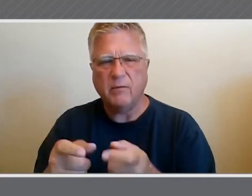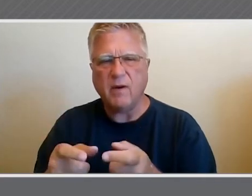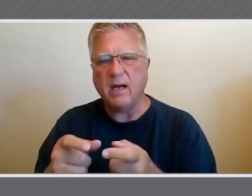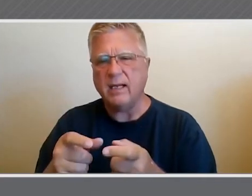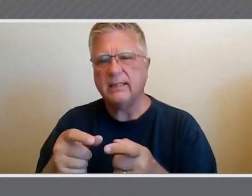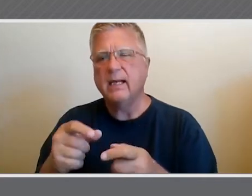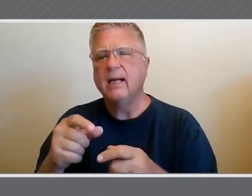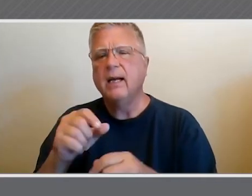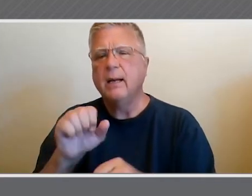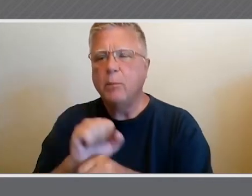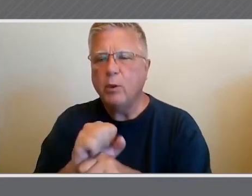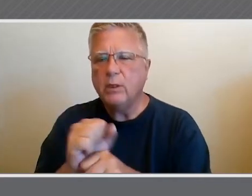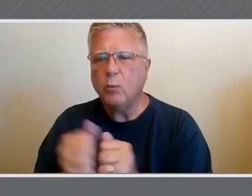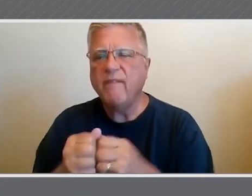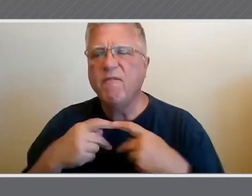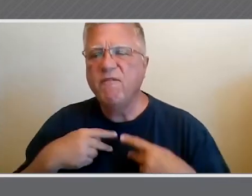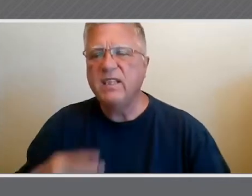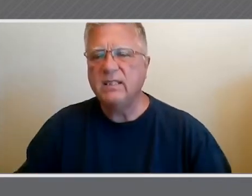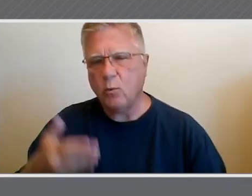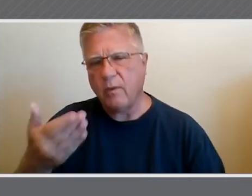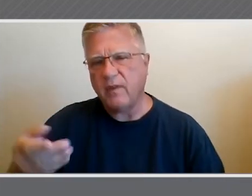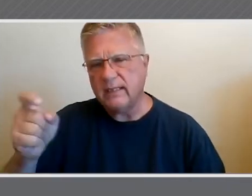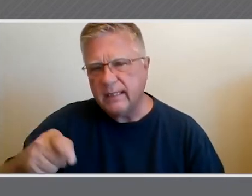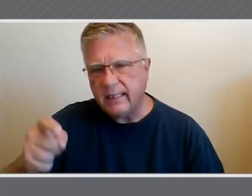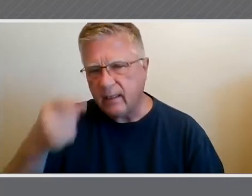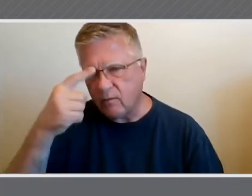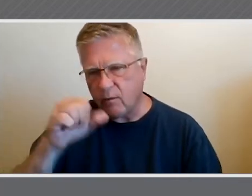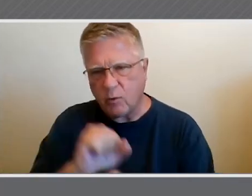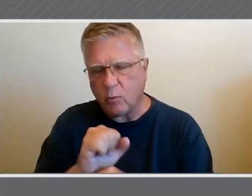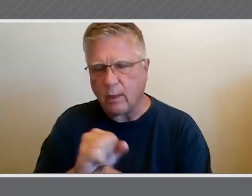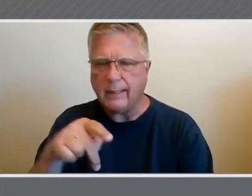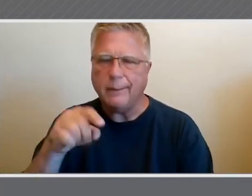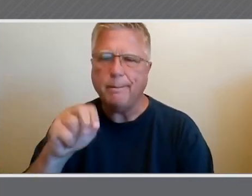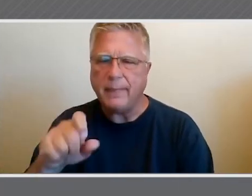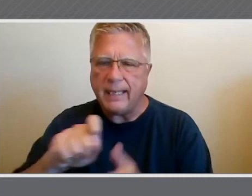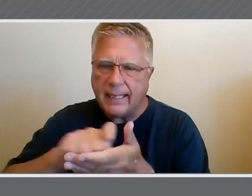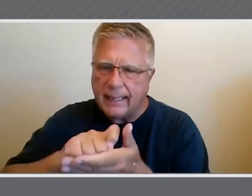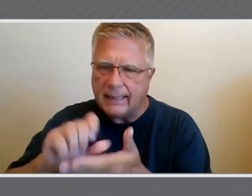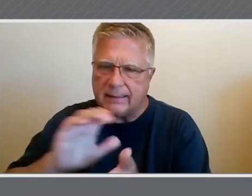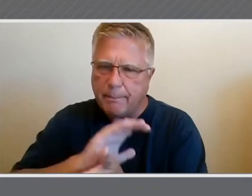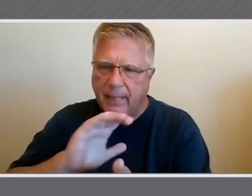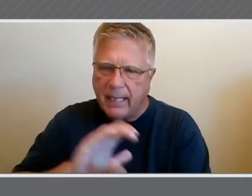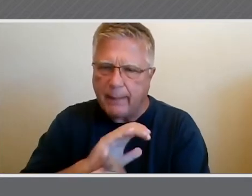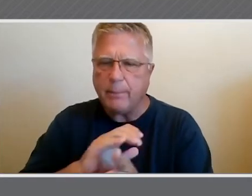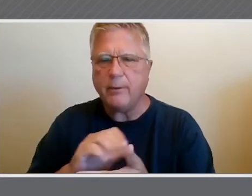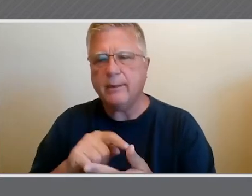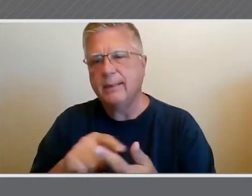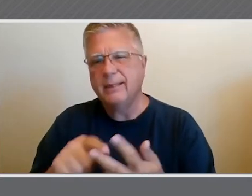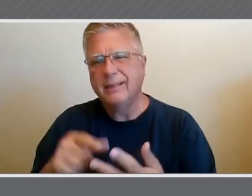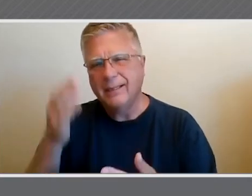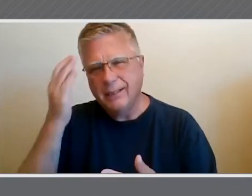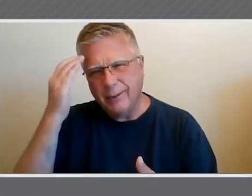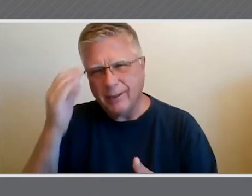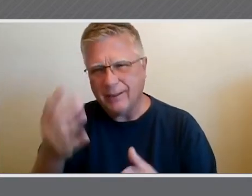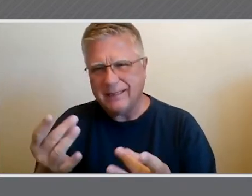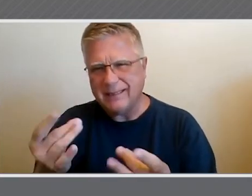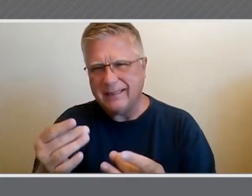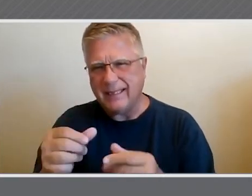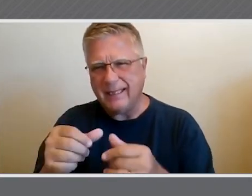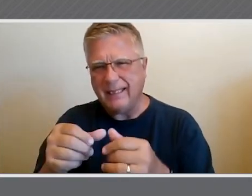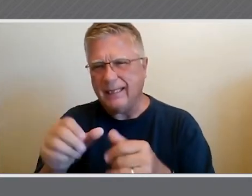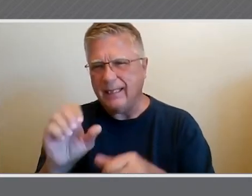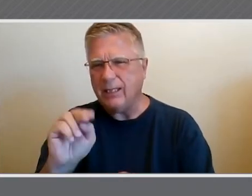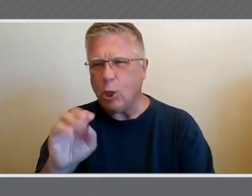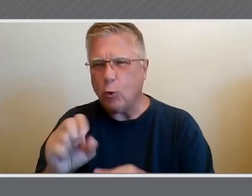things that we need for work. This would be pens, paper, sticky notes, office supplies and